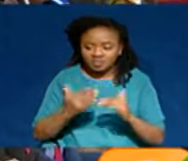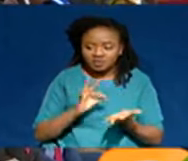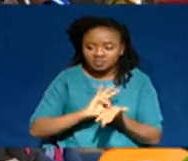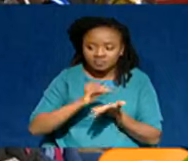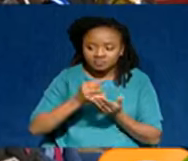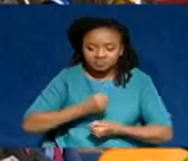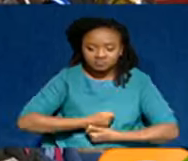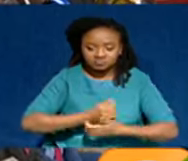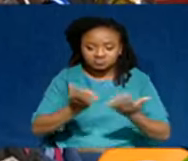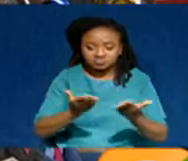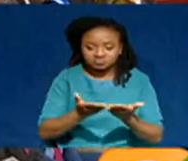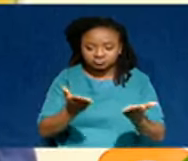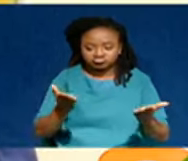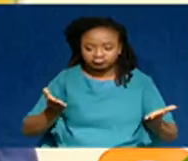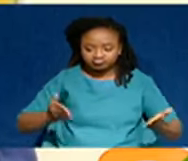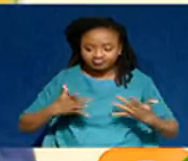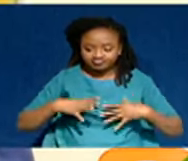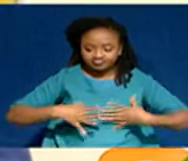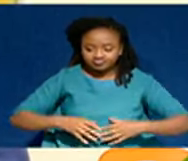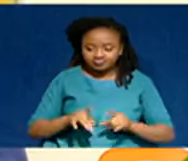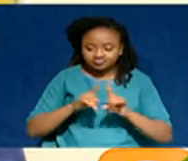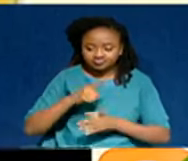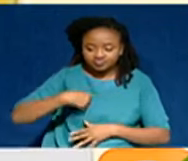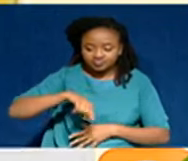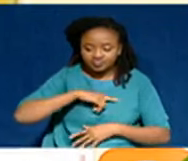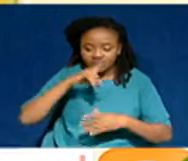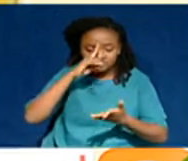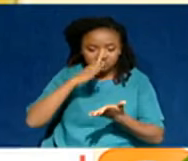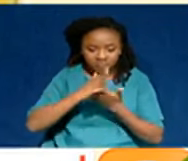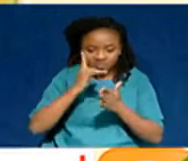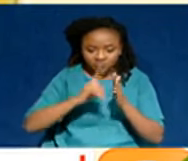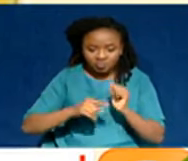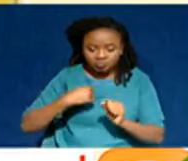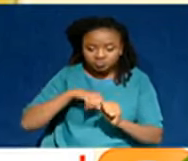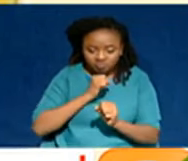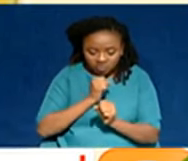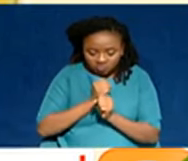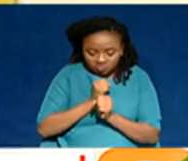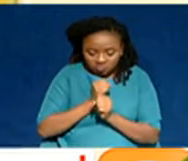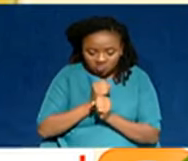the devolved units. We believe that we are dealing with a